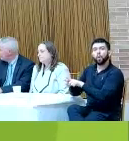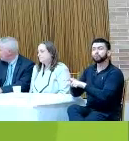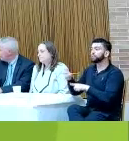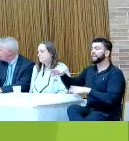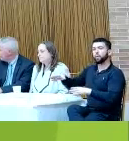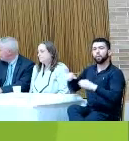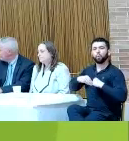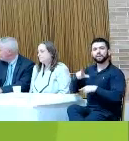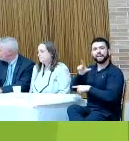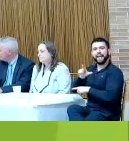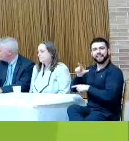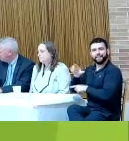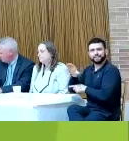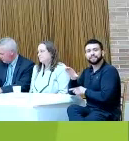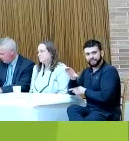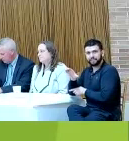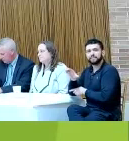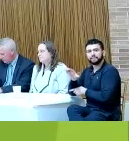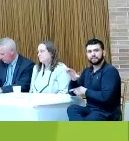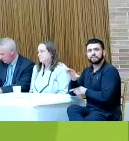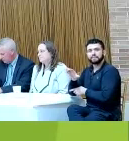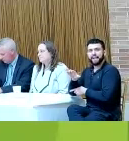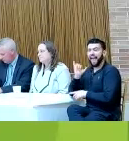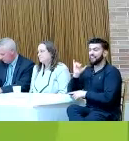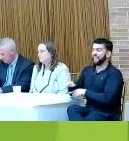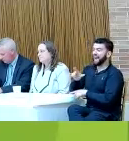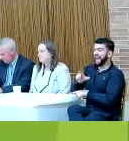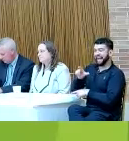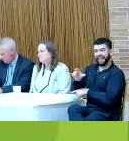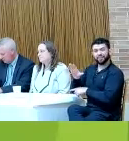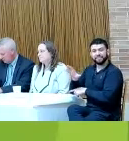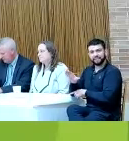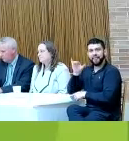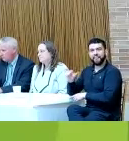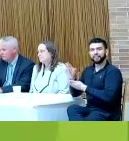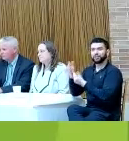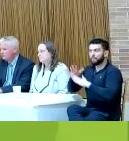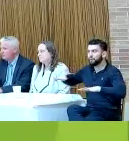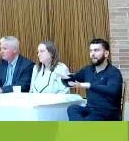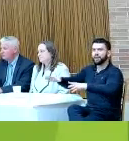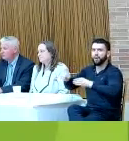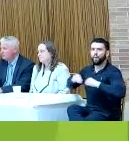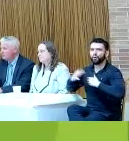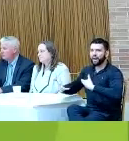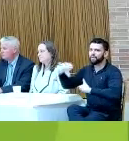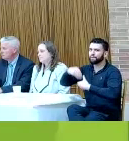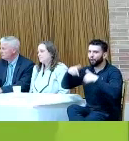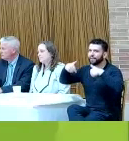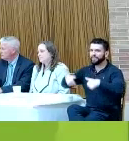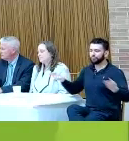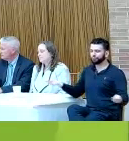LLC that happens to be the property owner involved in this particular real estate